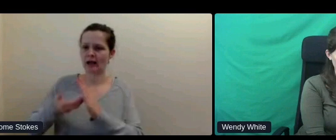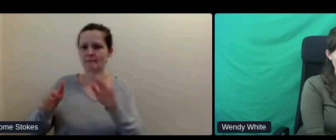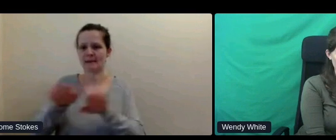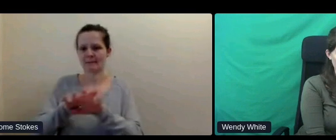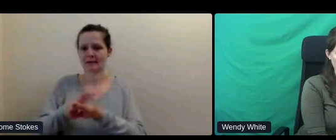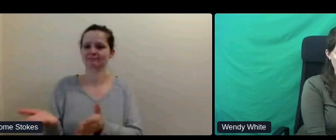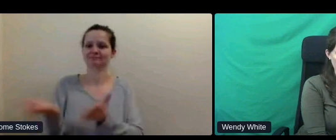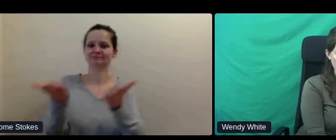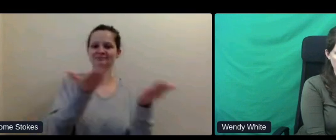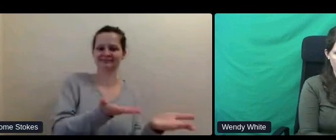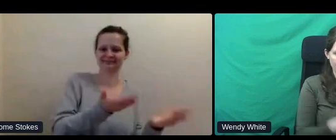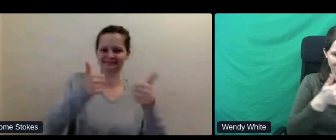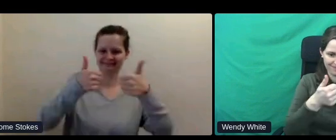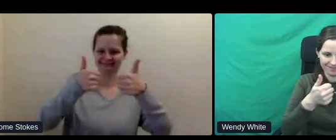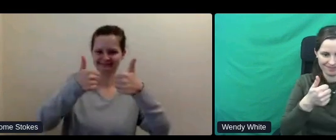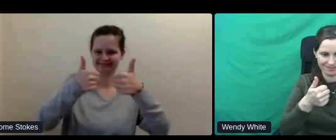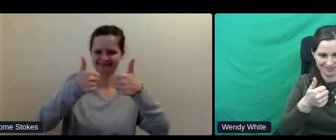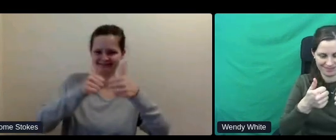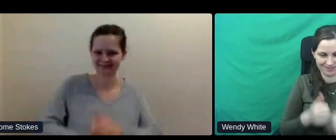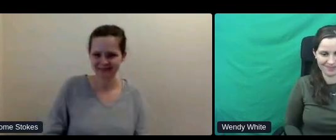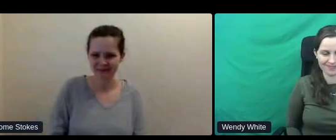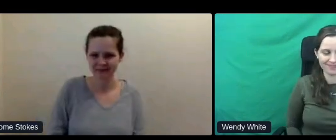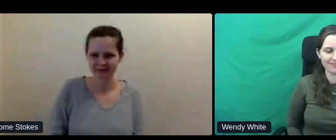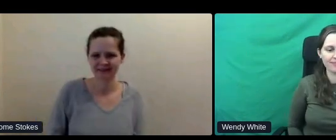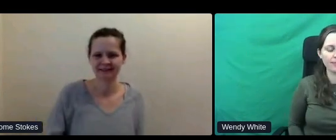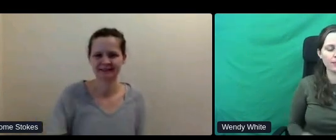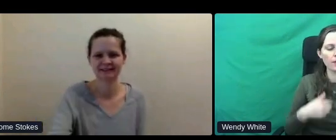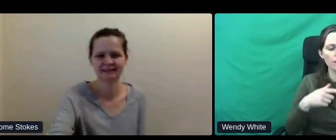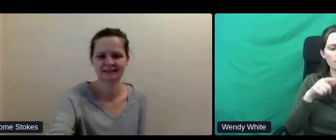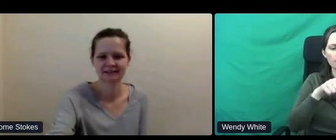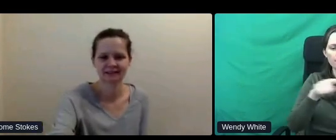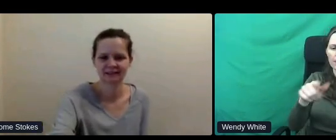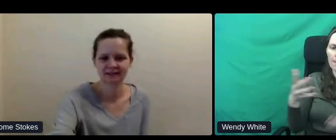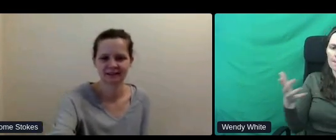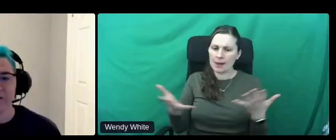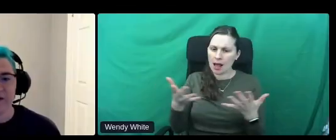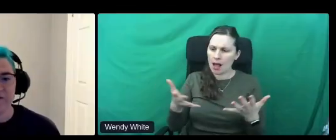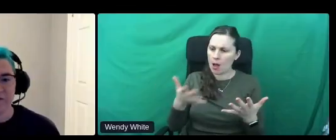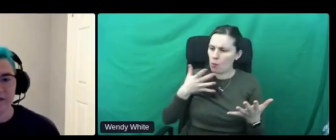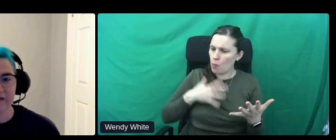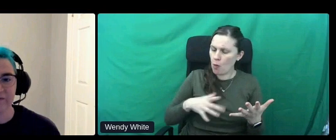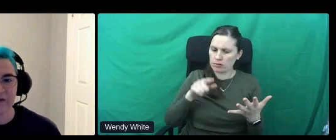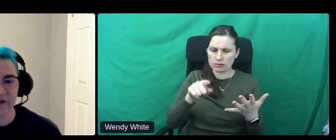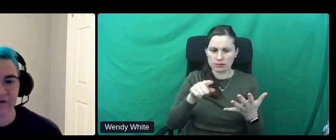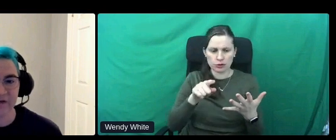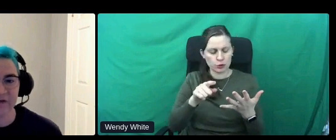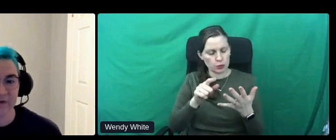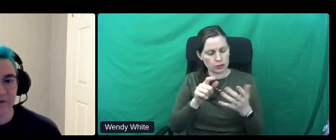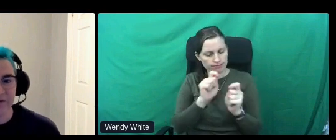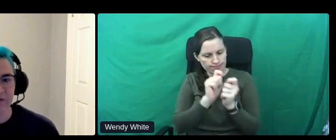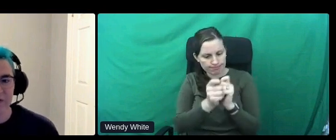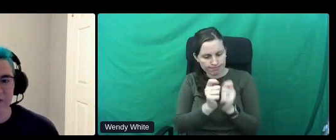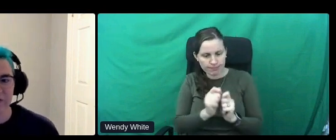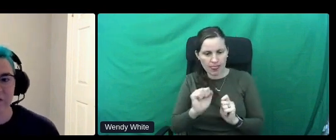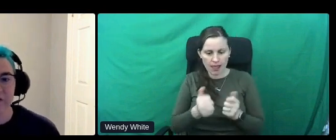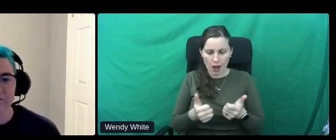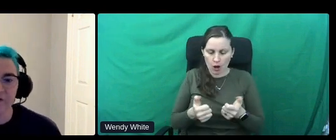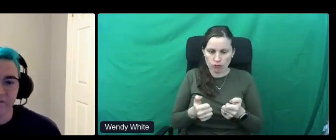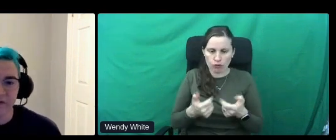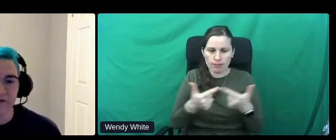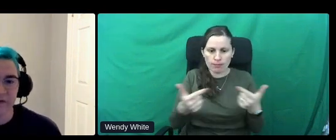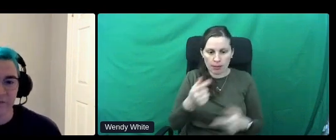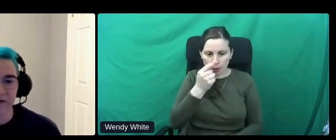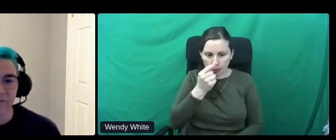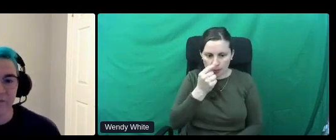We kept hearing from players that they wanted to customize their controls as much as possible, even after release, reaching out to us with new suggestions for